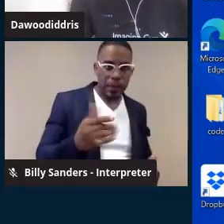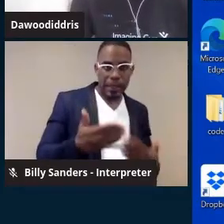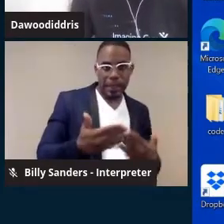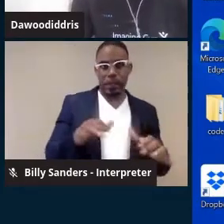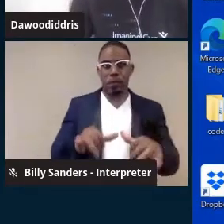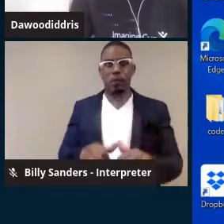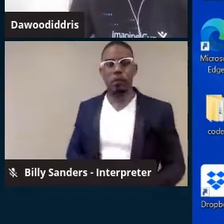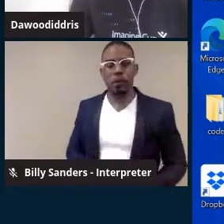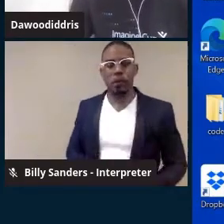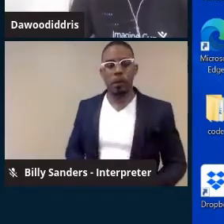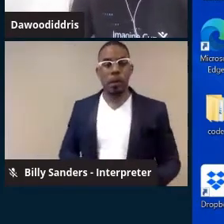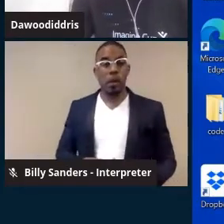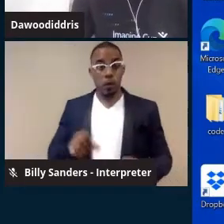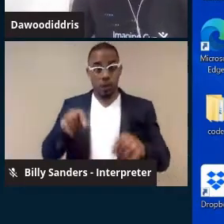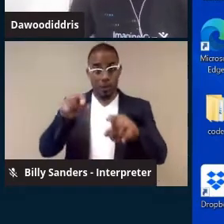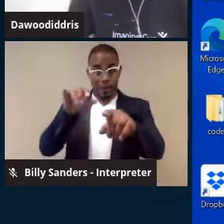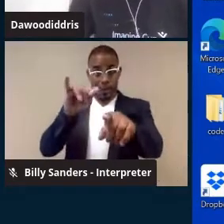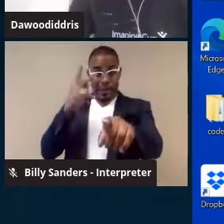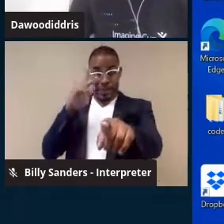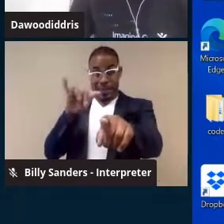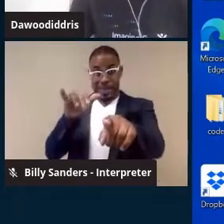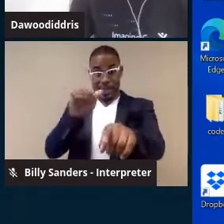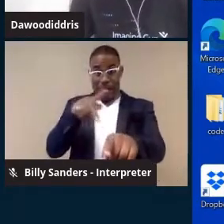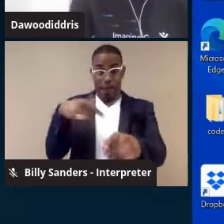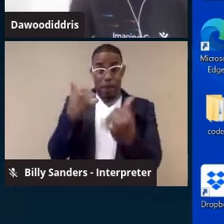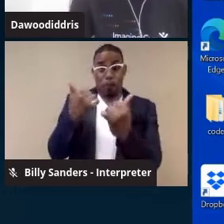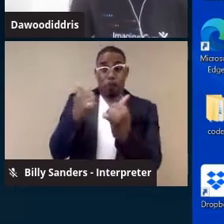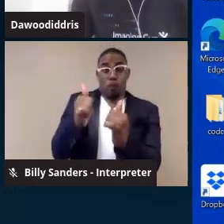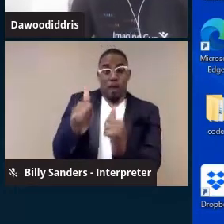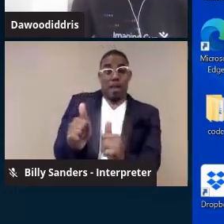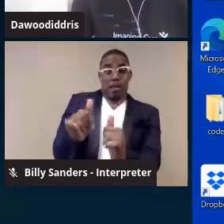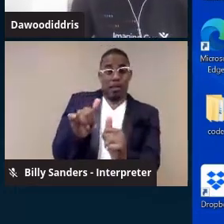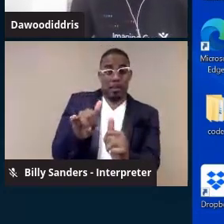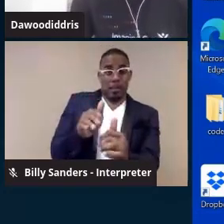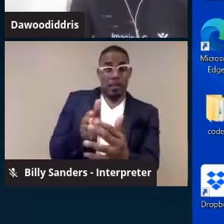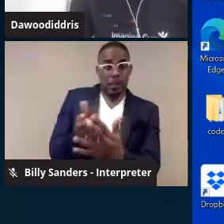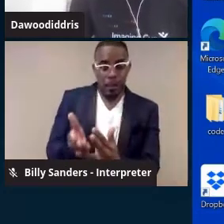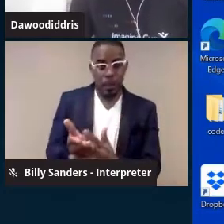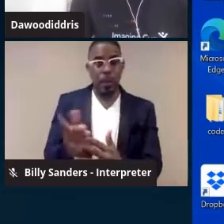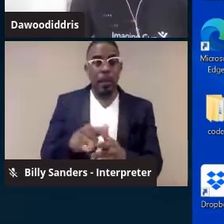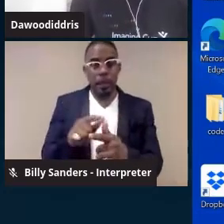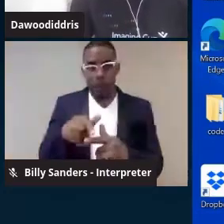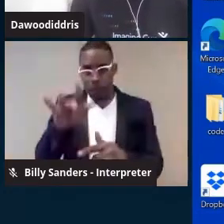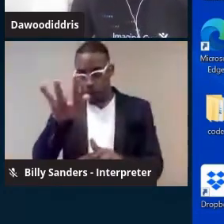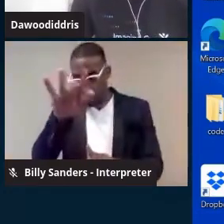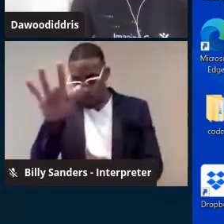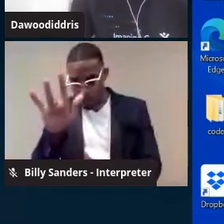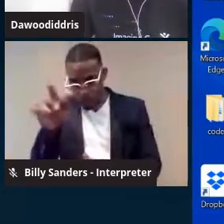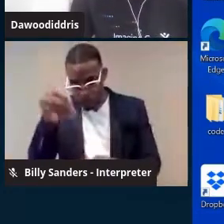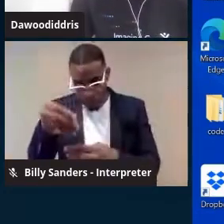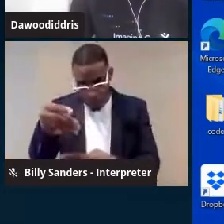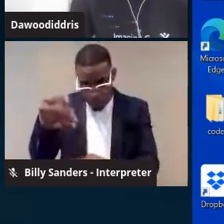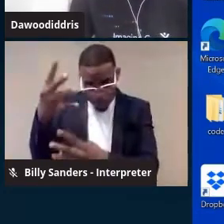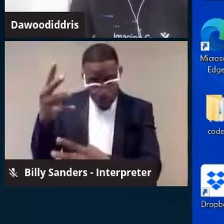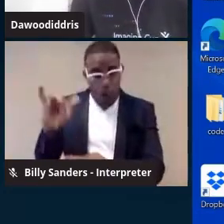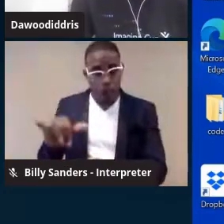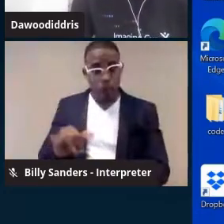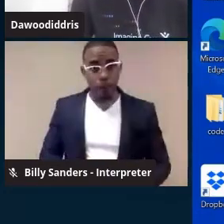right? So this is the application I'm trying to build, okay? Then I can then navigate into that particular to-do build